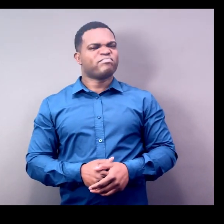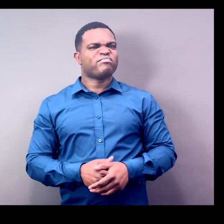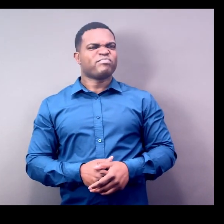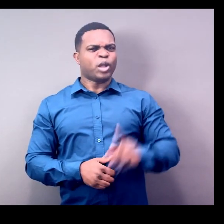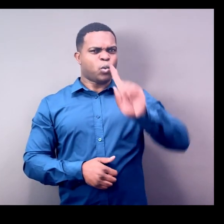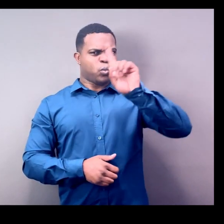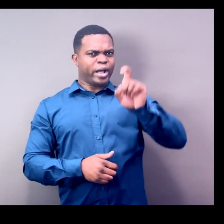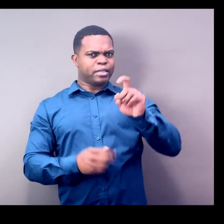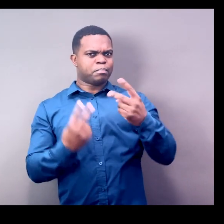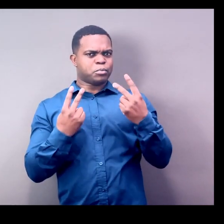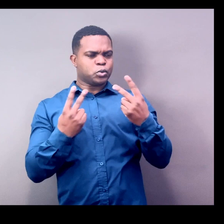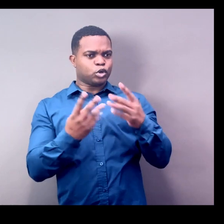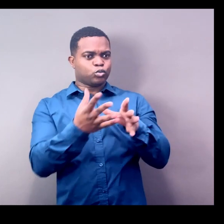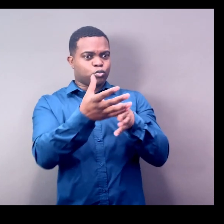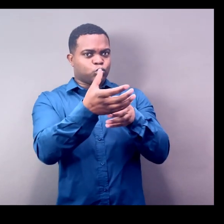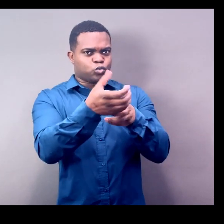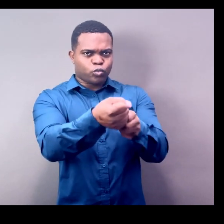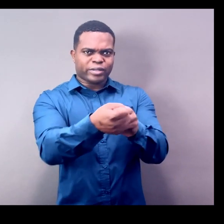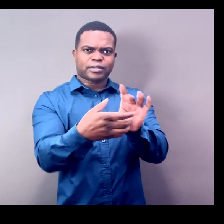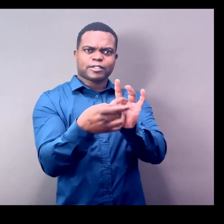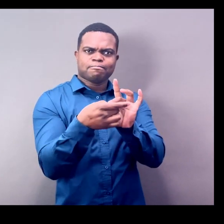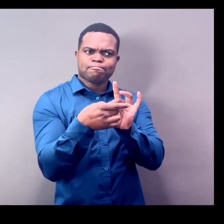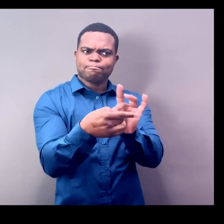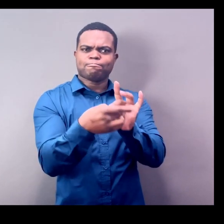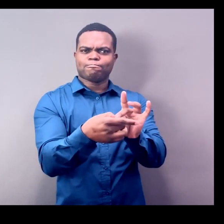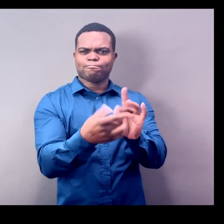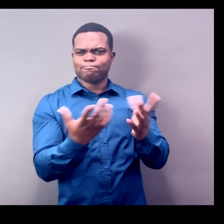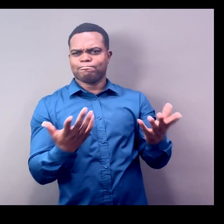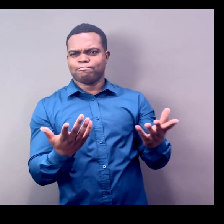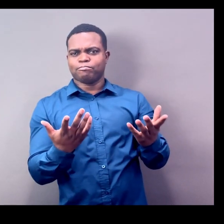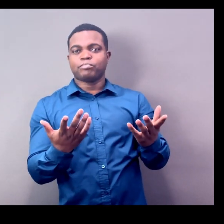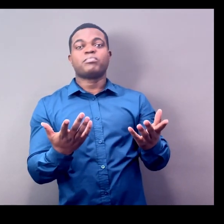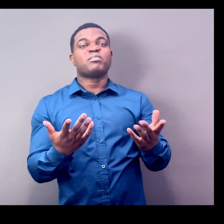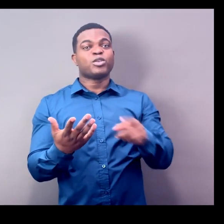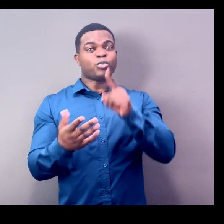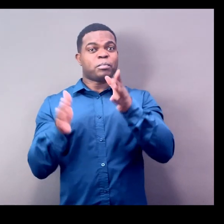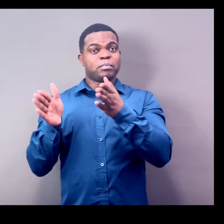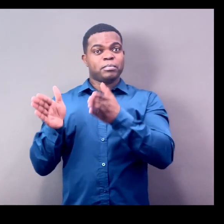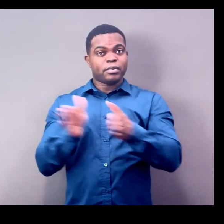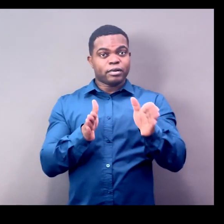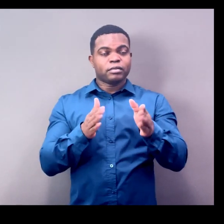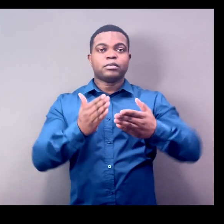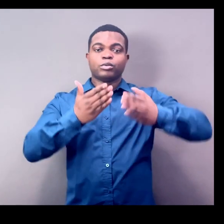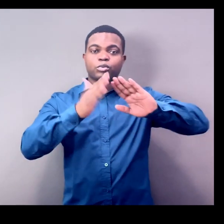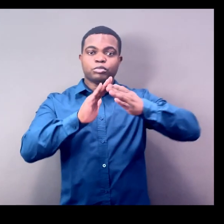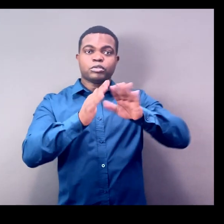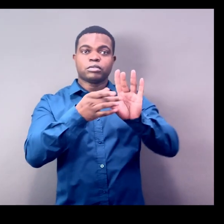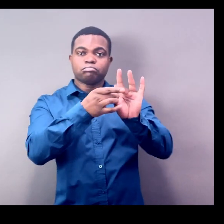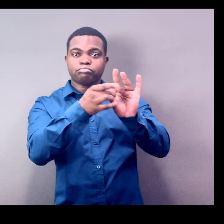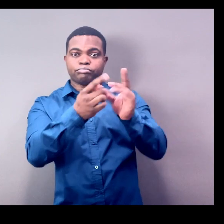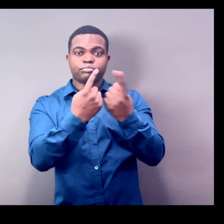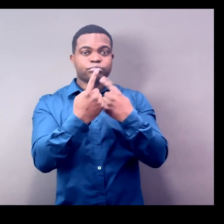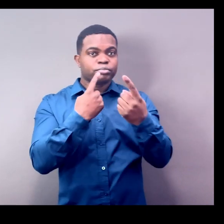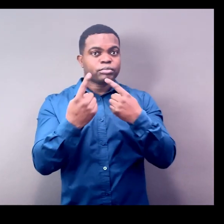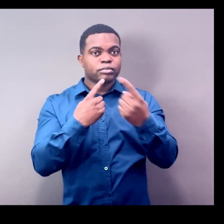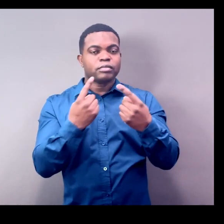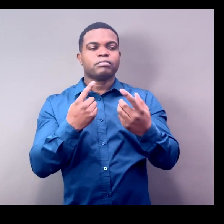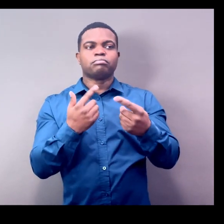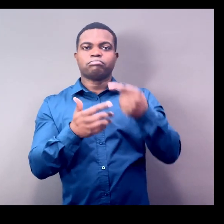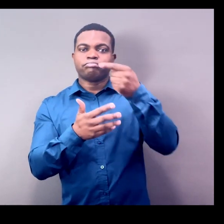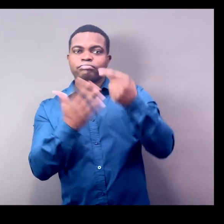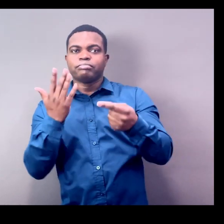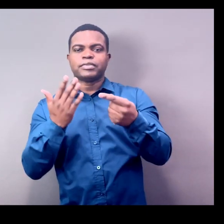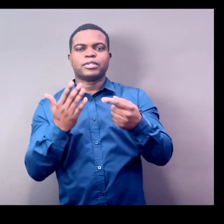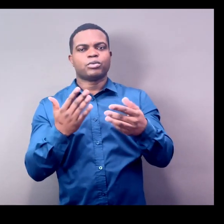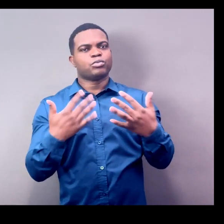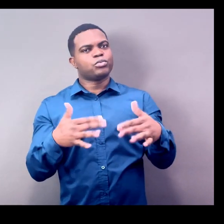Why building trust and credibility? When you are planning for your community engagement initiative or